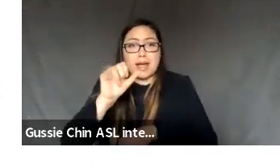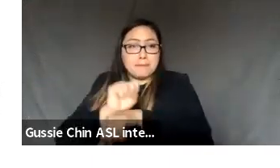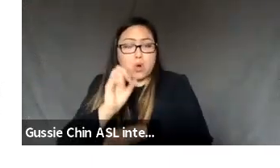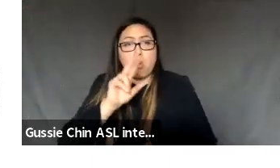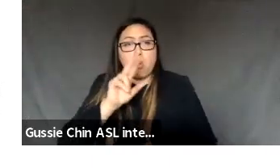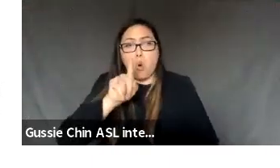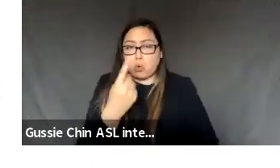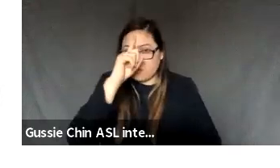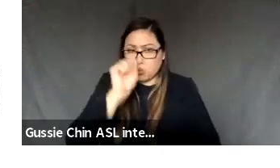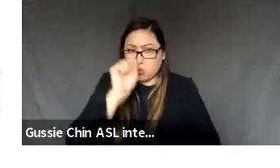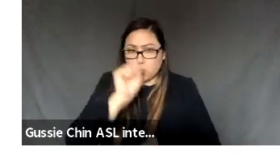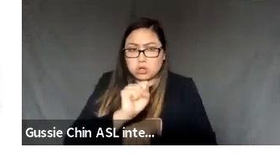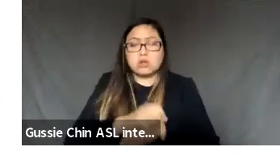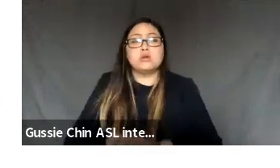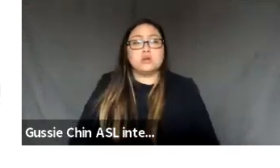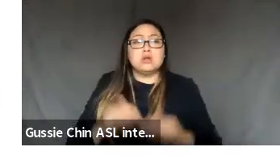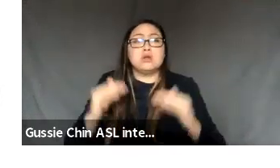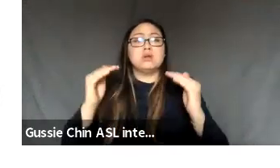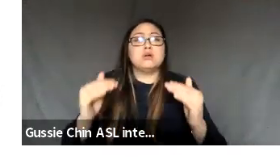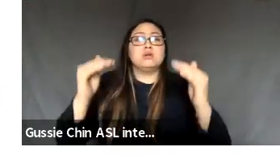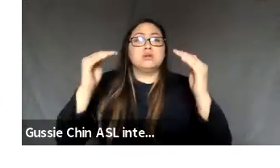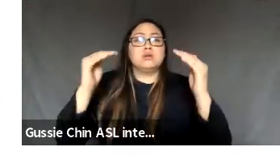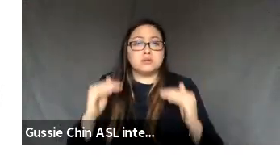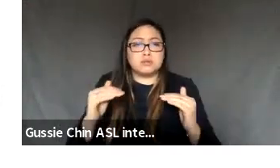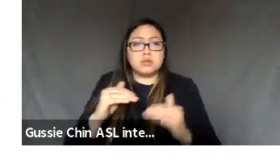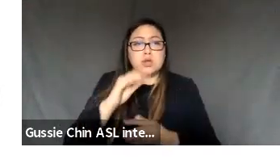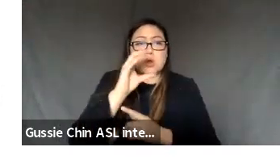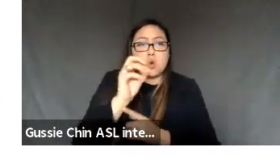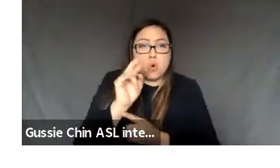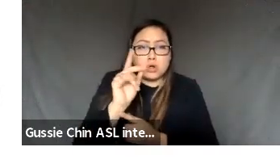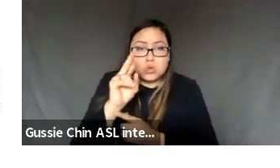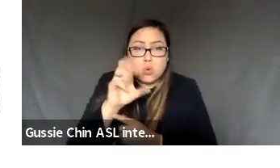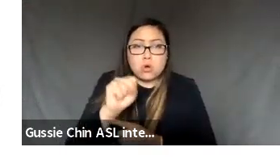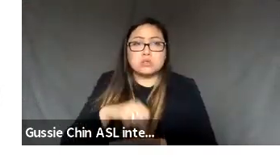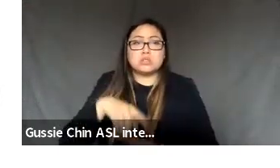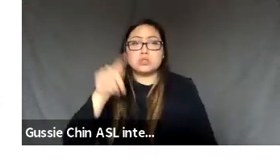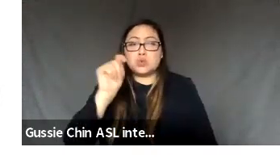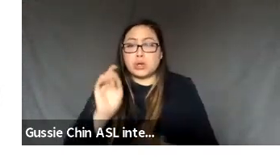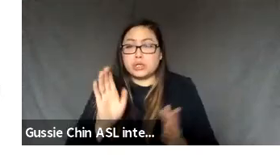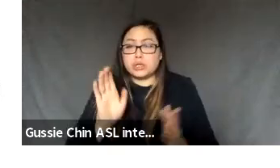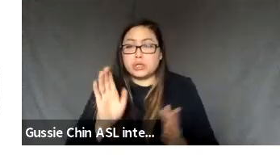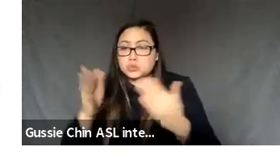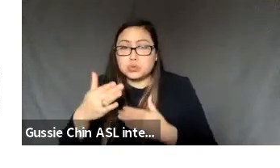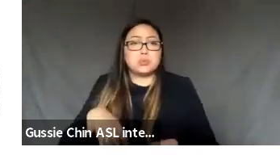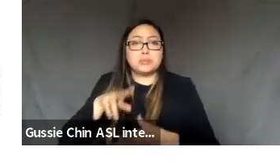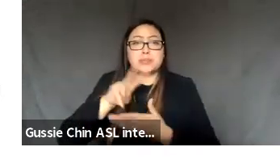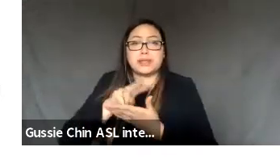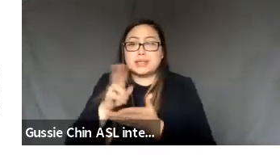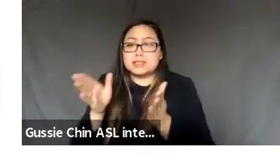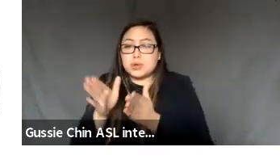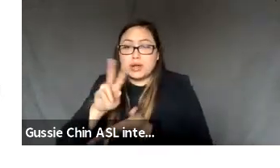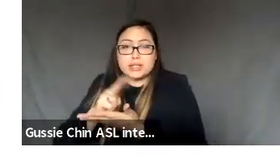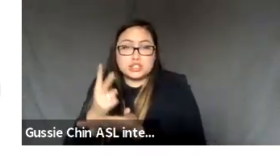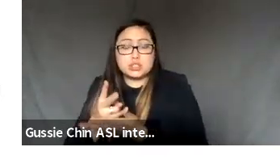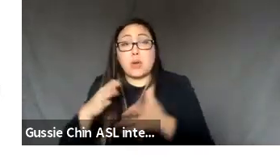work. Then it goes on to say that corridors, toilet rooms, kitchenettes, and break rooms